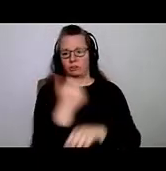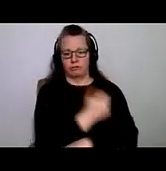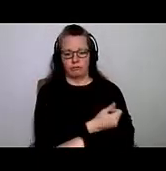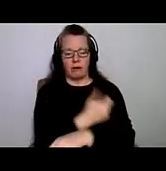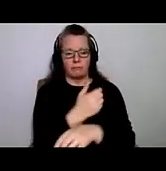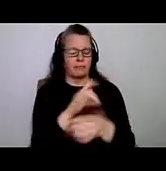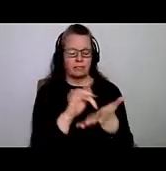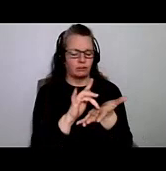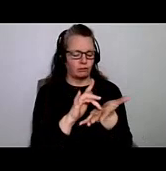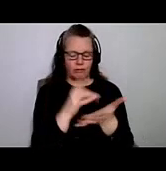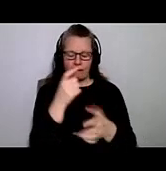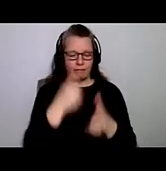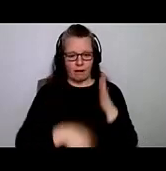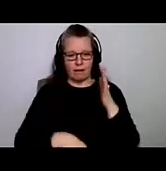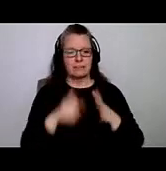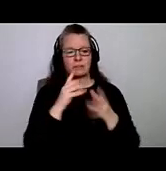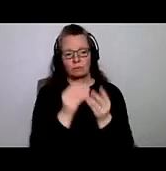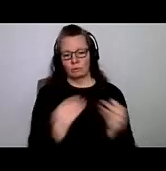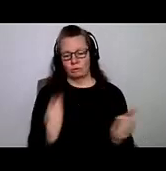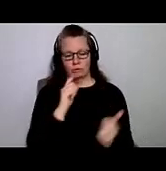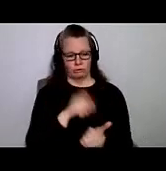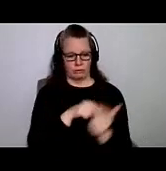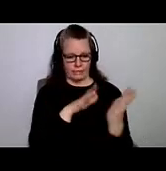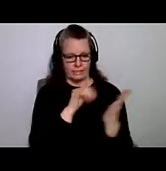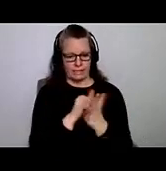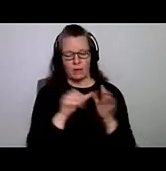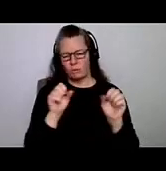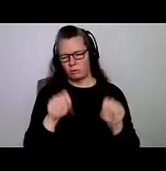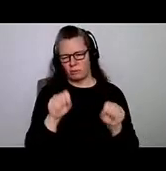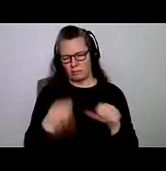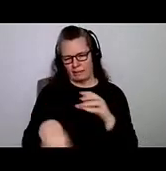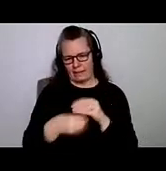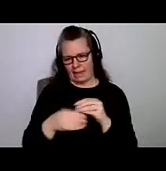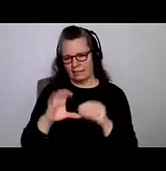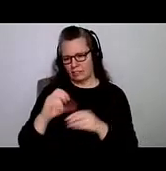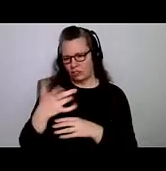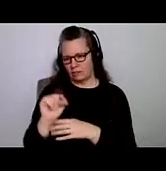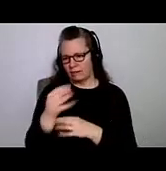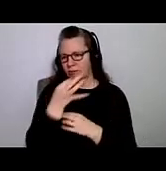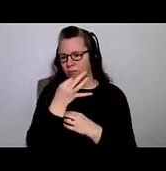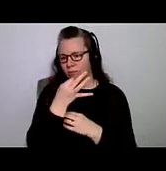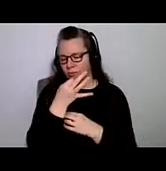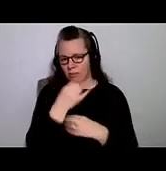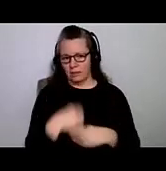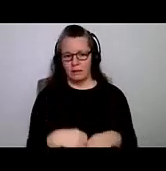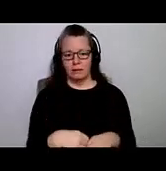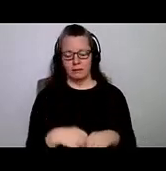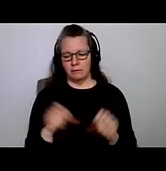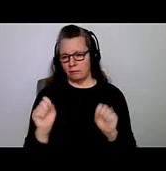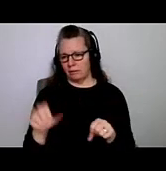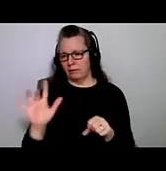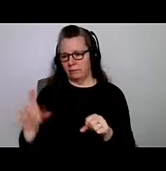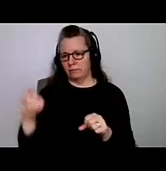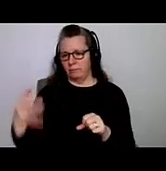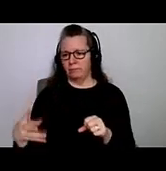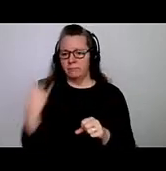to address them. We'll probably put that in the chat shortly, so you can pull that down if you